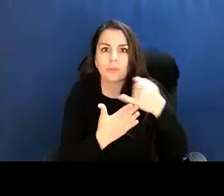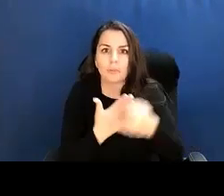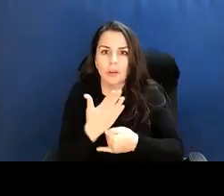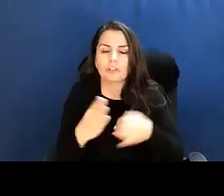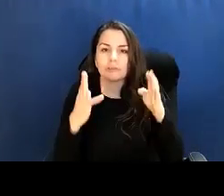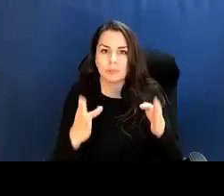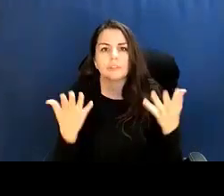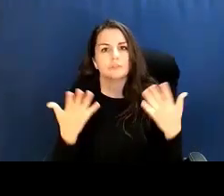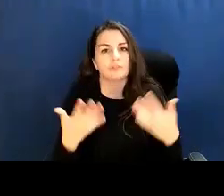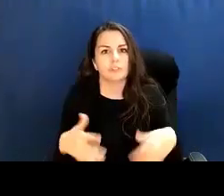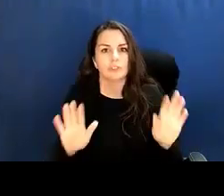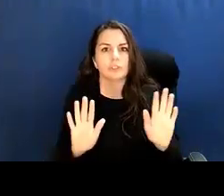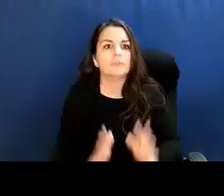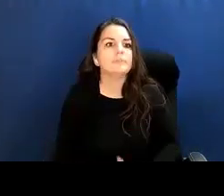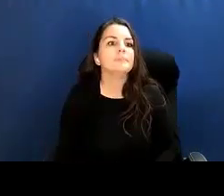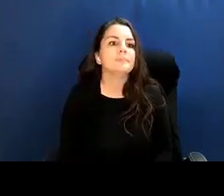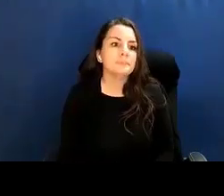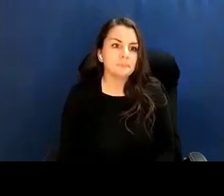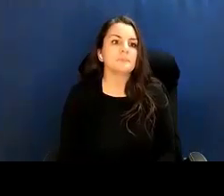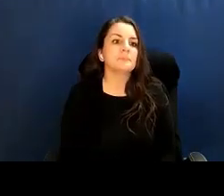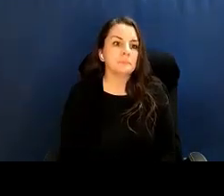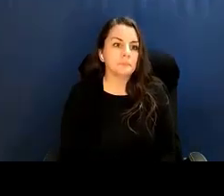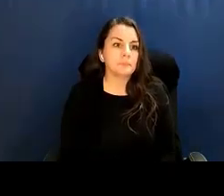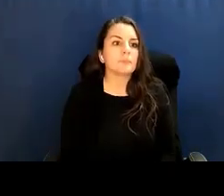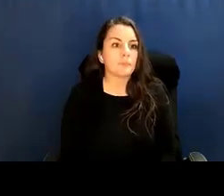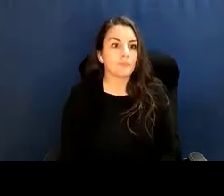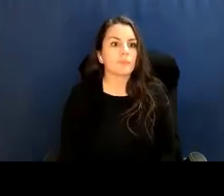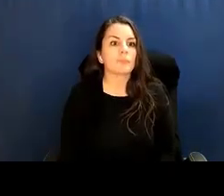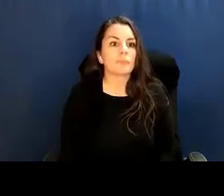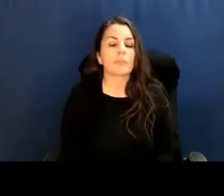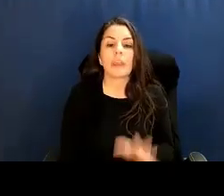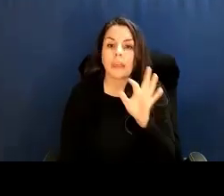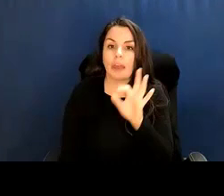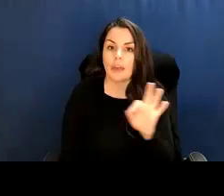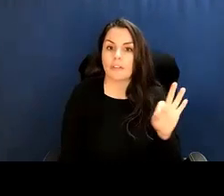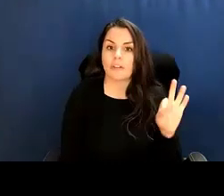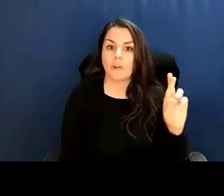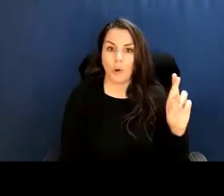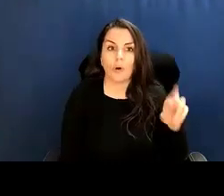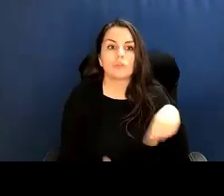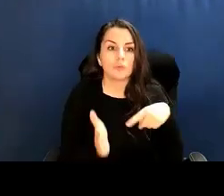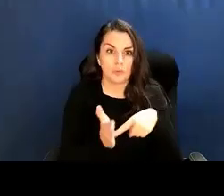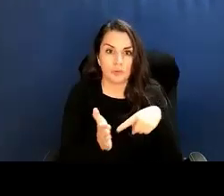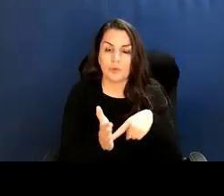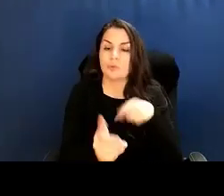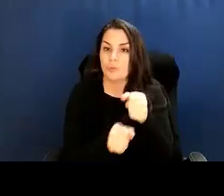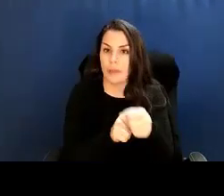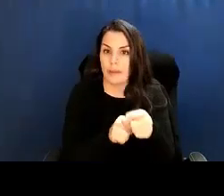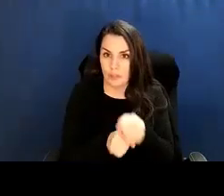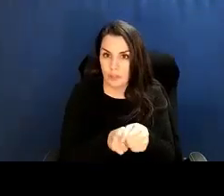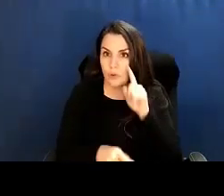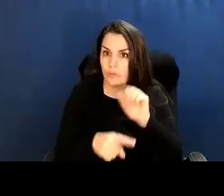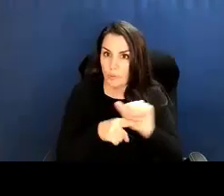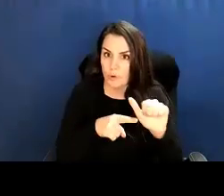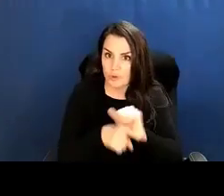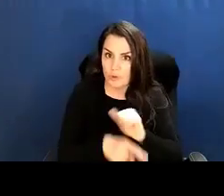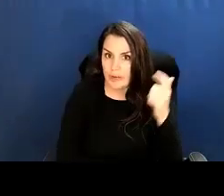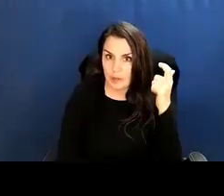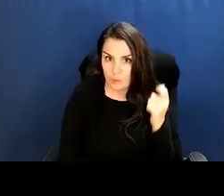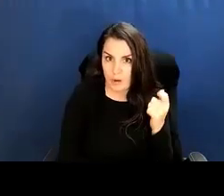our awards for training grants on July 1st. Other ICs adhere to the 2 months prior to